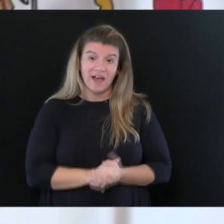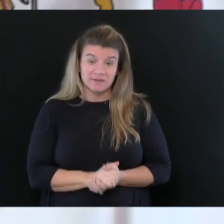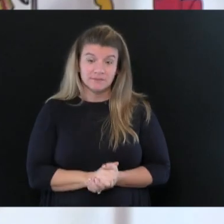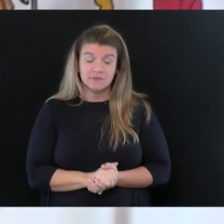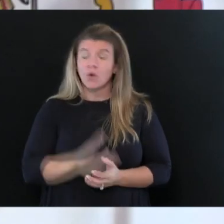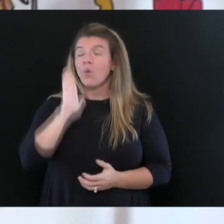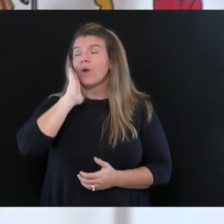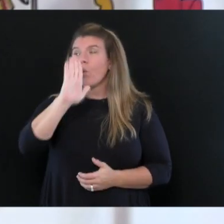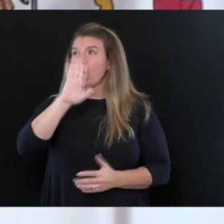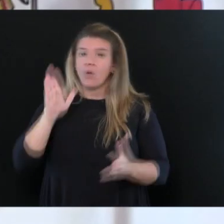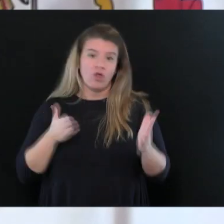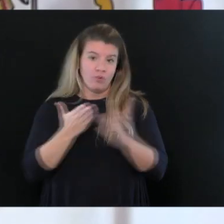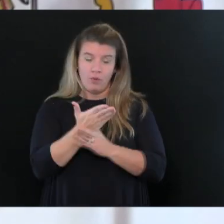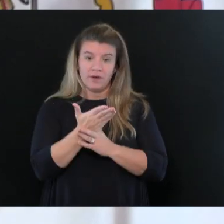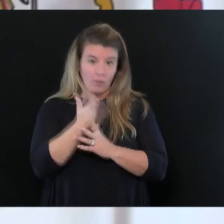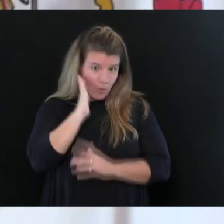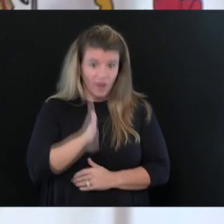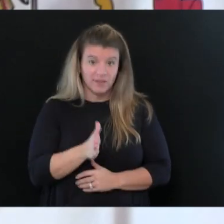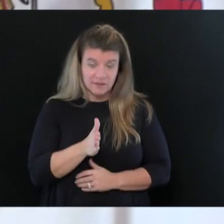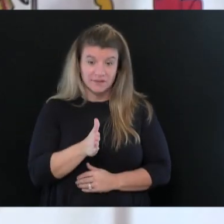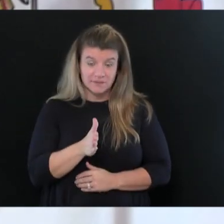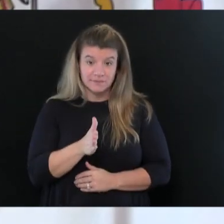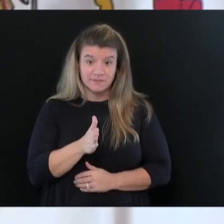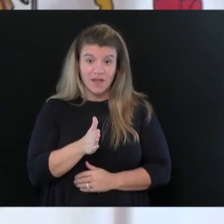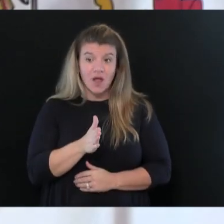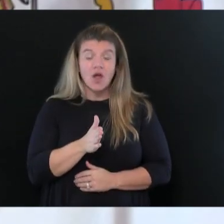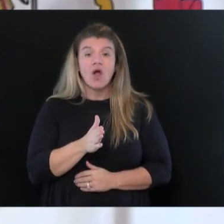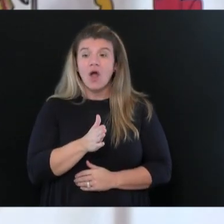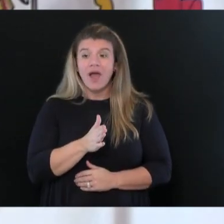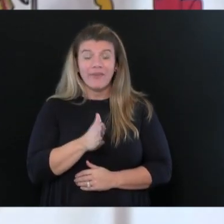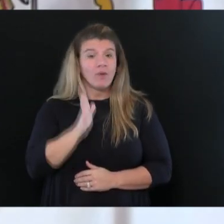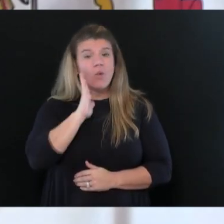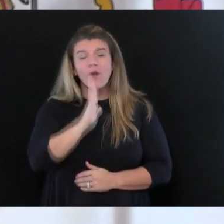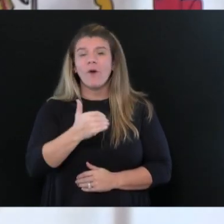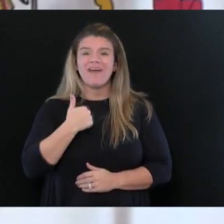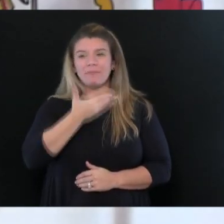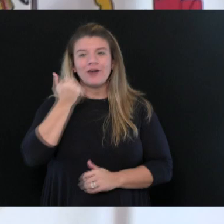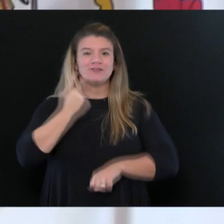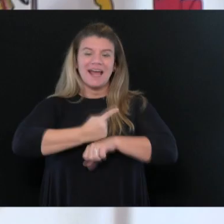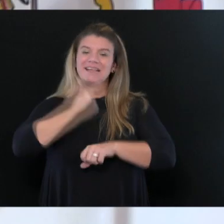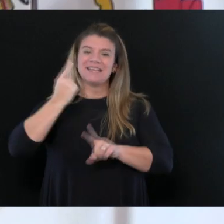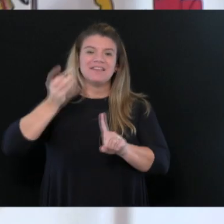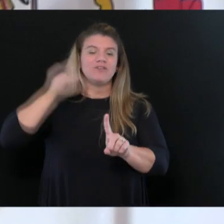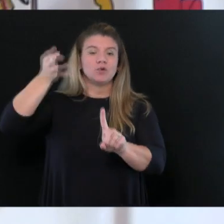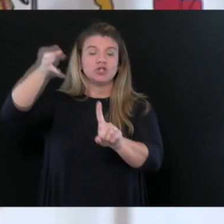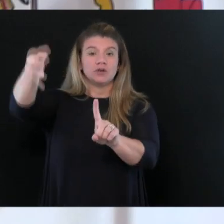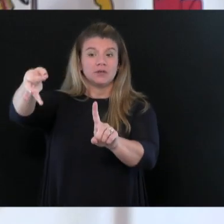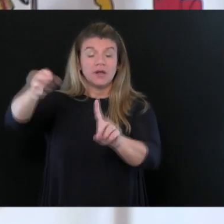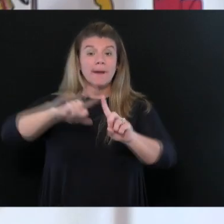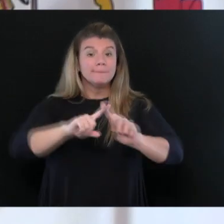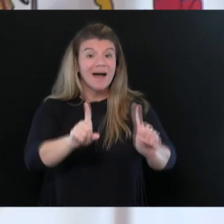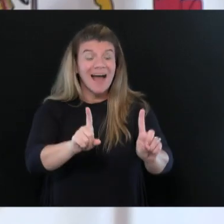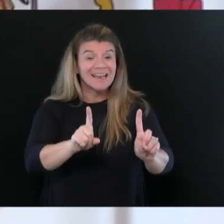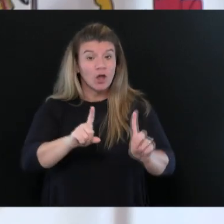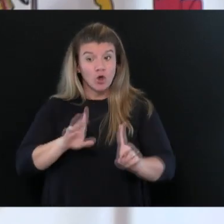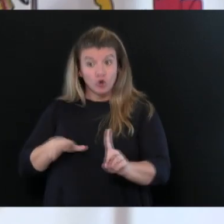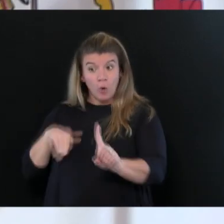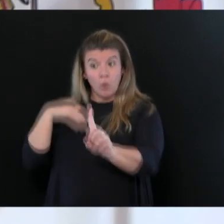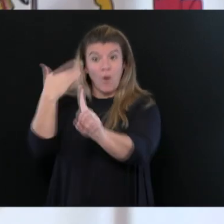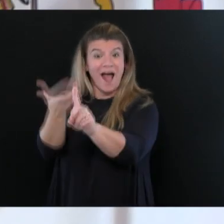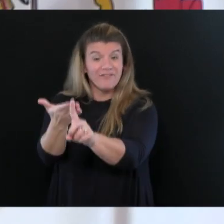get through this, West Virginia. There'll be a brighter day. But we won't get through this without